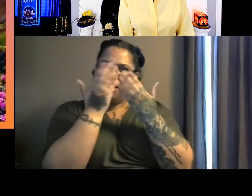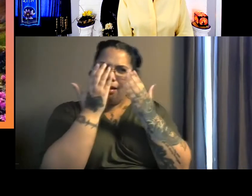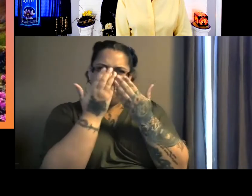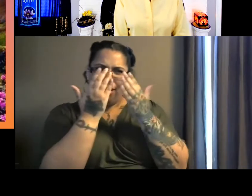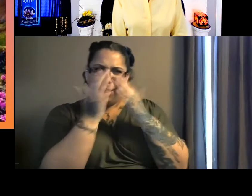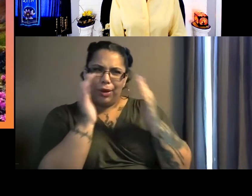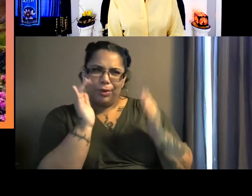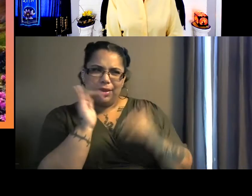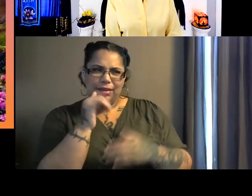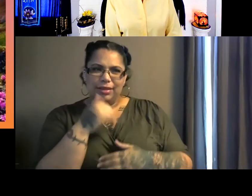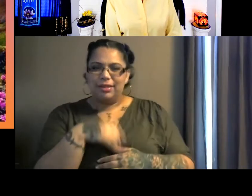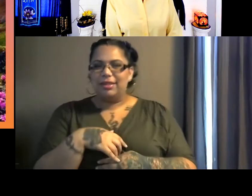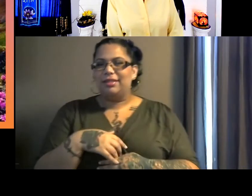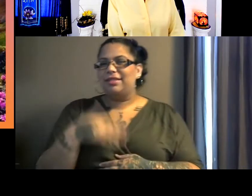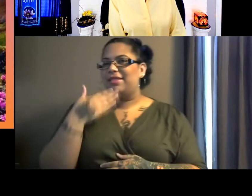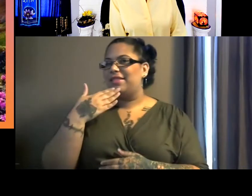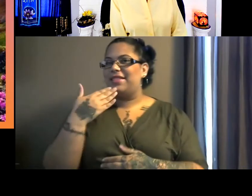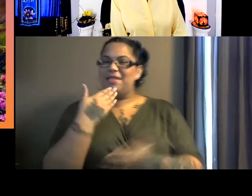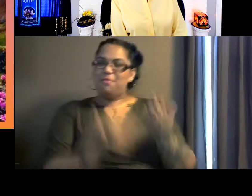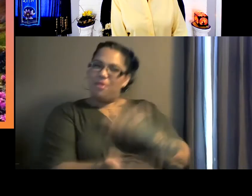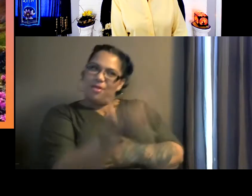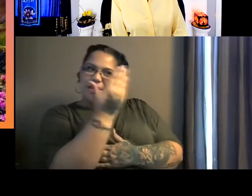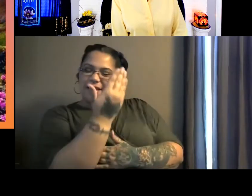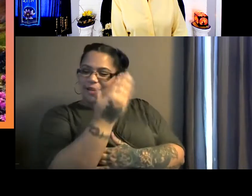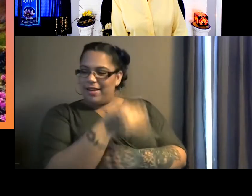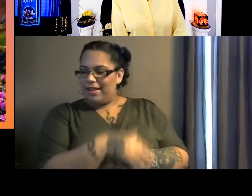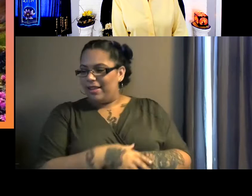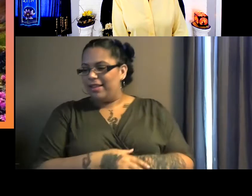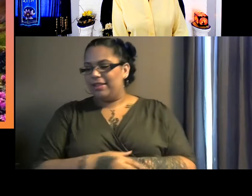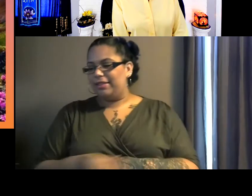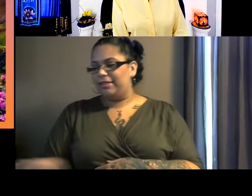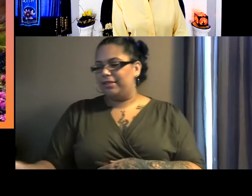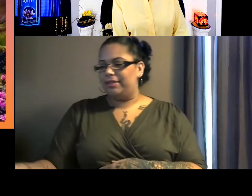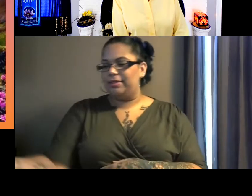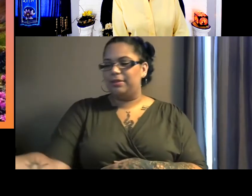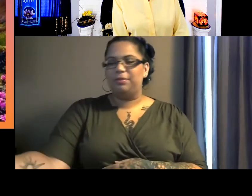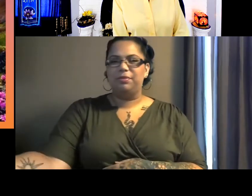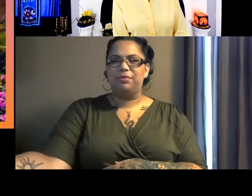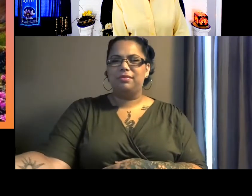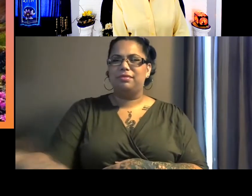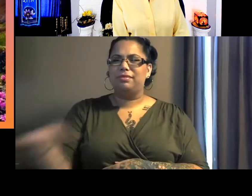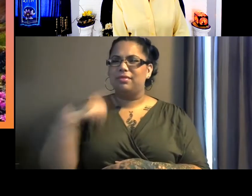That's Halloween. Good morning. Look, who's doing this?